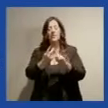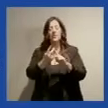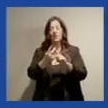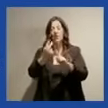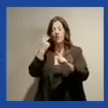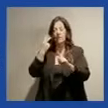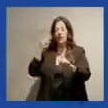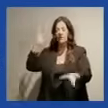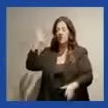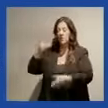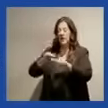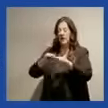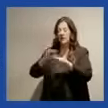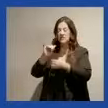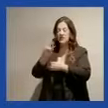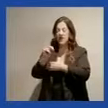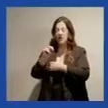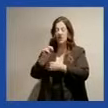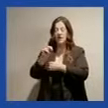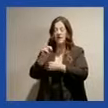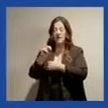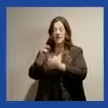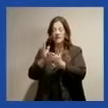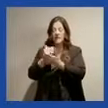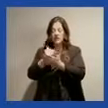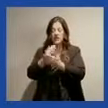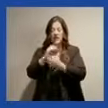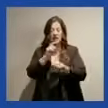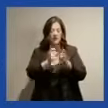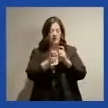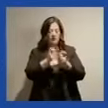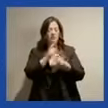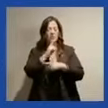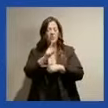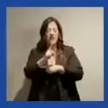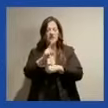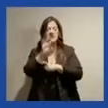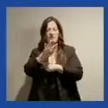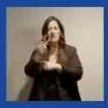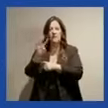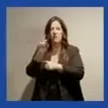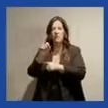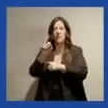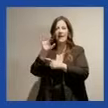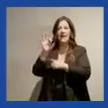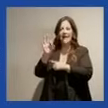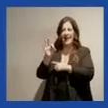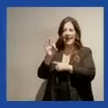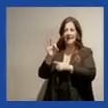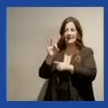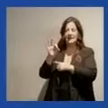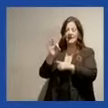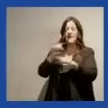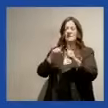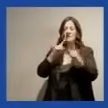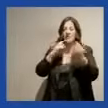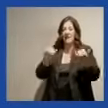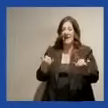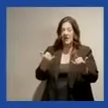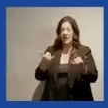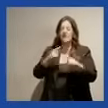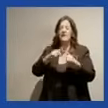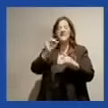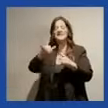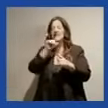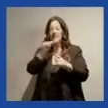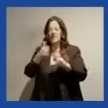in the revision, our projected shortfall is at 44.9. Again, that's not the budget problem today,